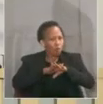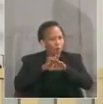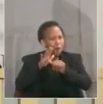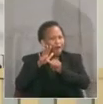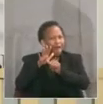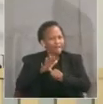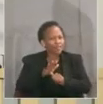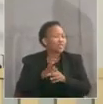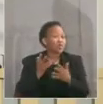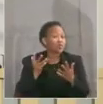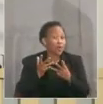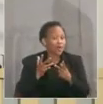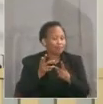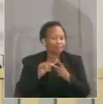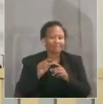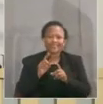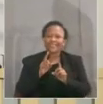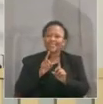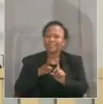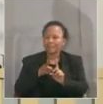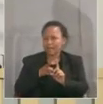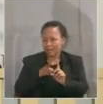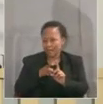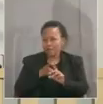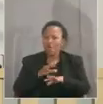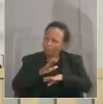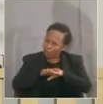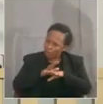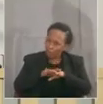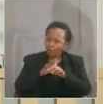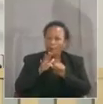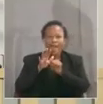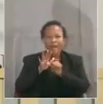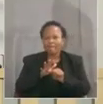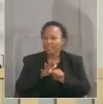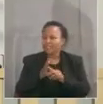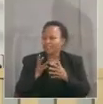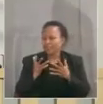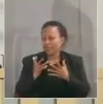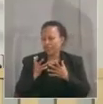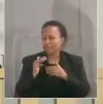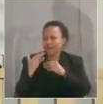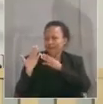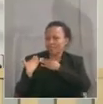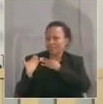on discipline. It emphasizes more on accountability,